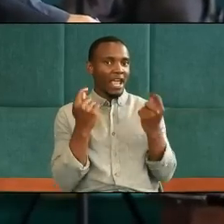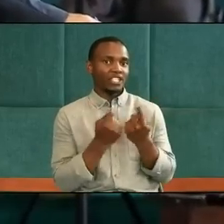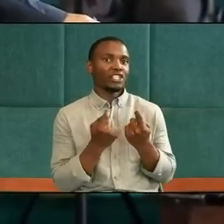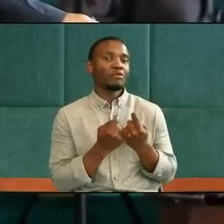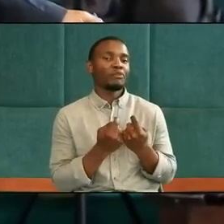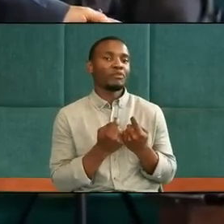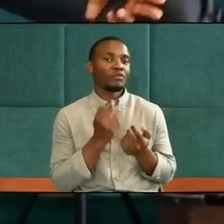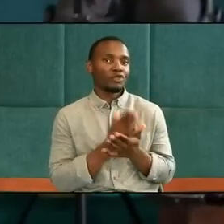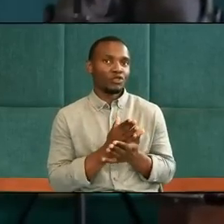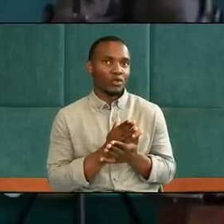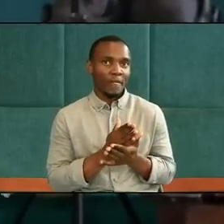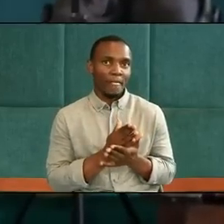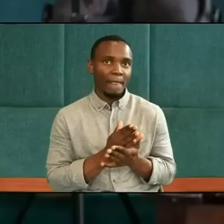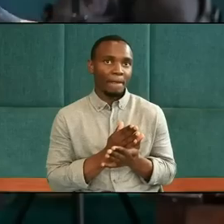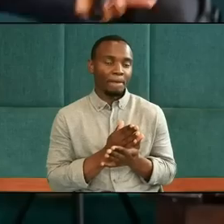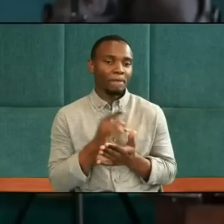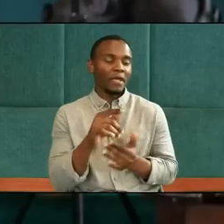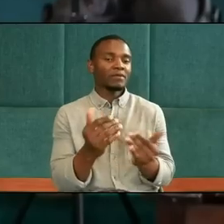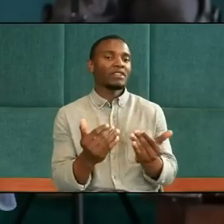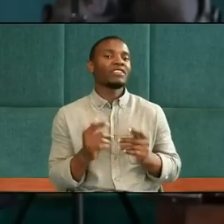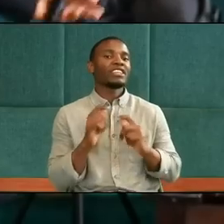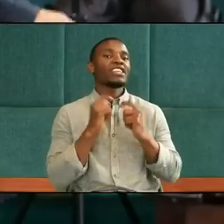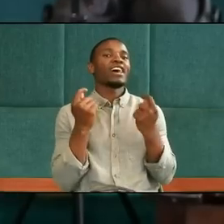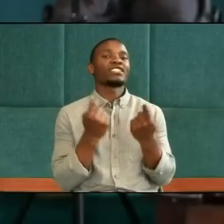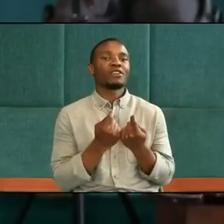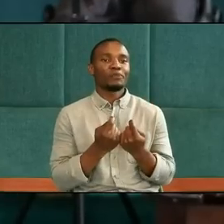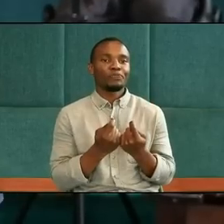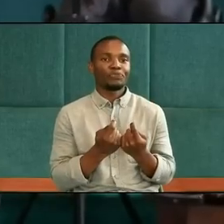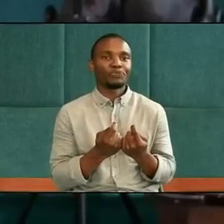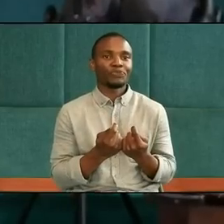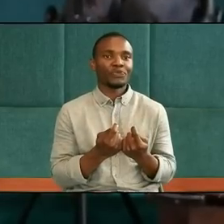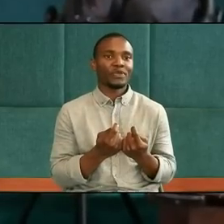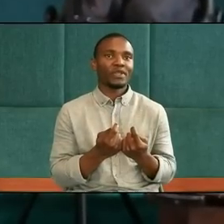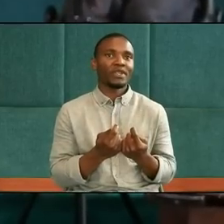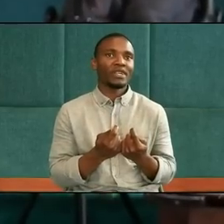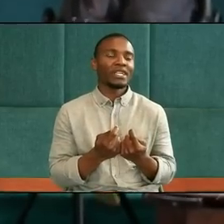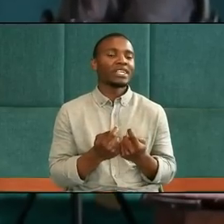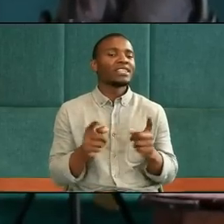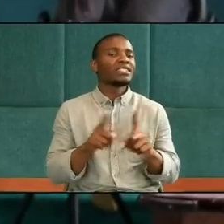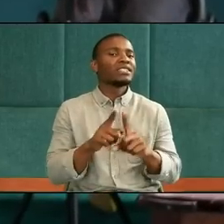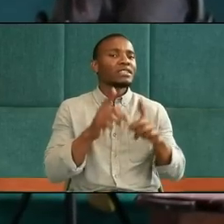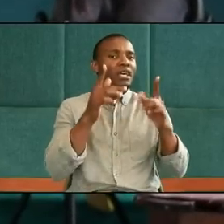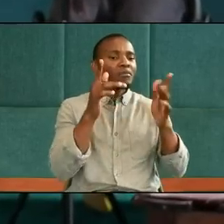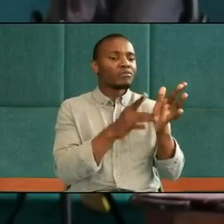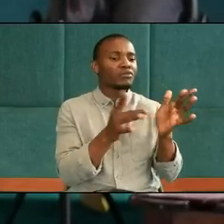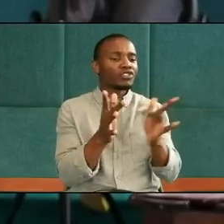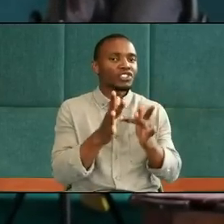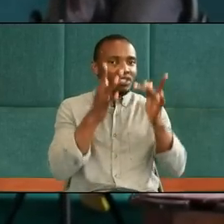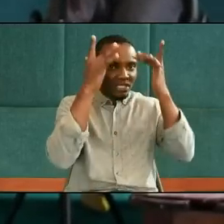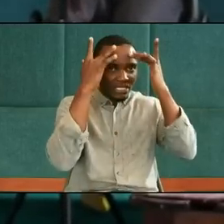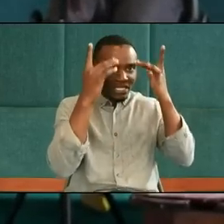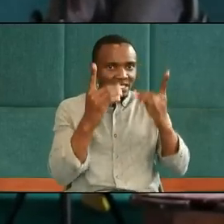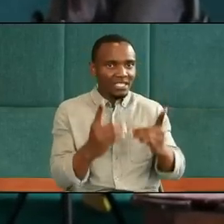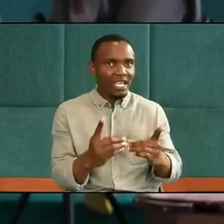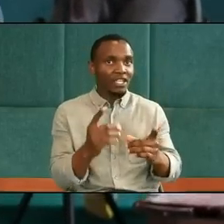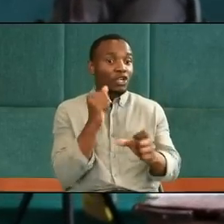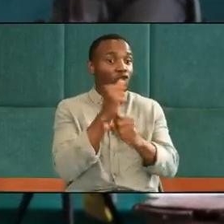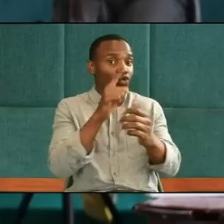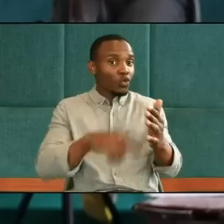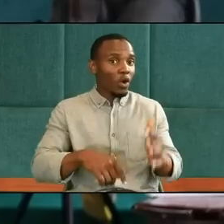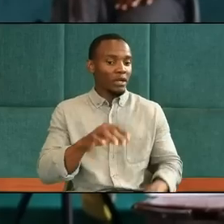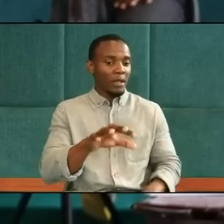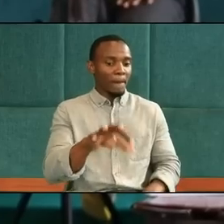me? Yes, he needed a team around him. And he decided to